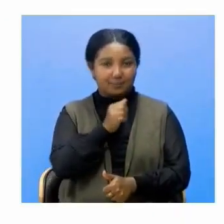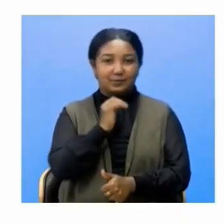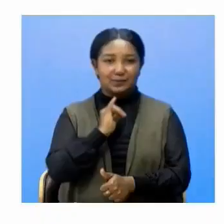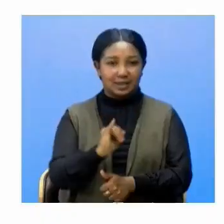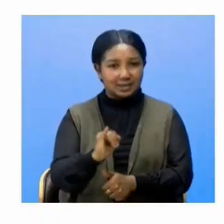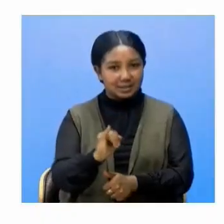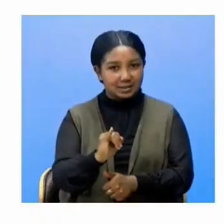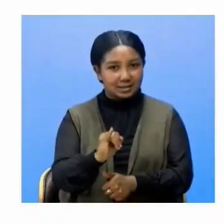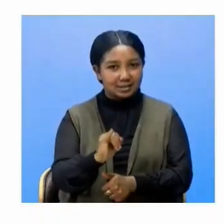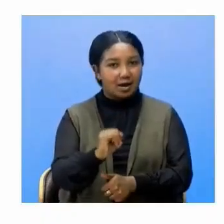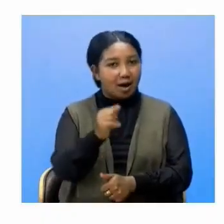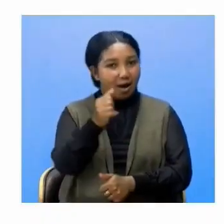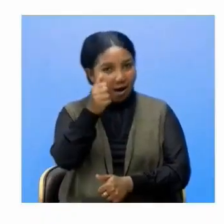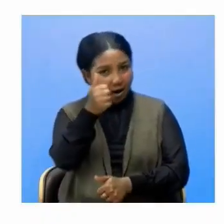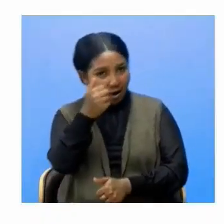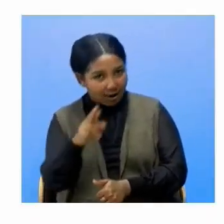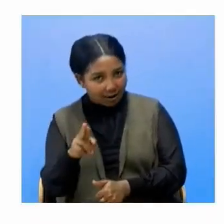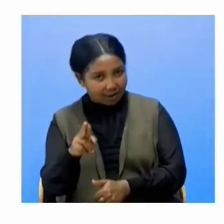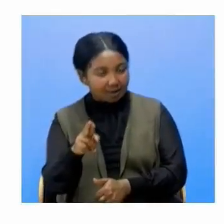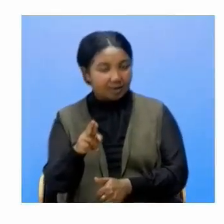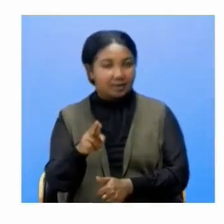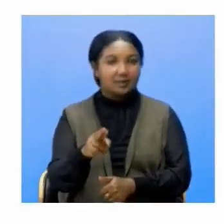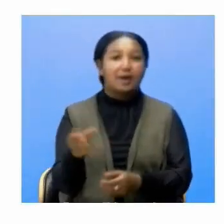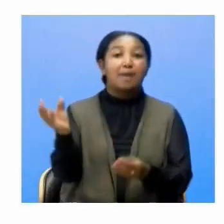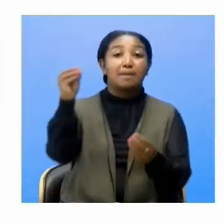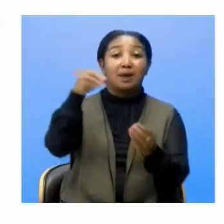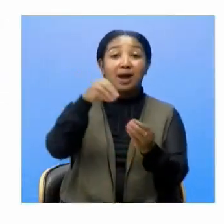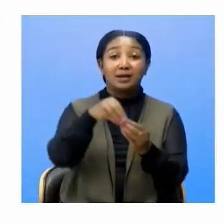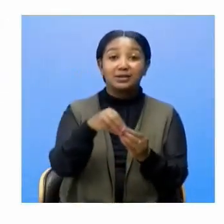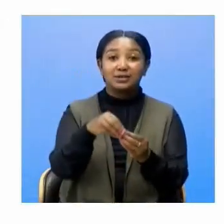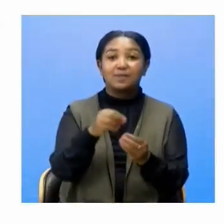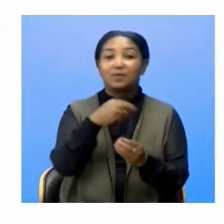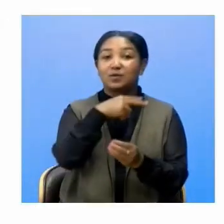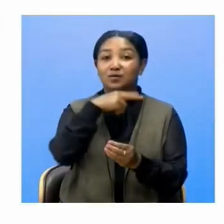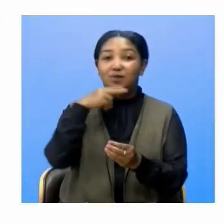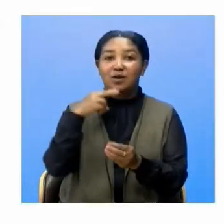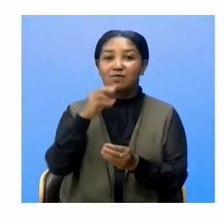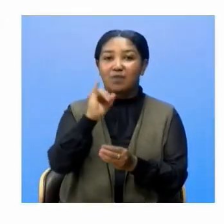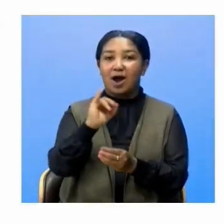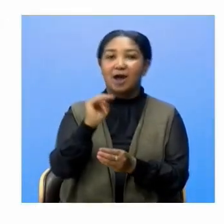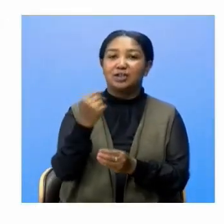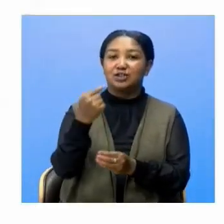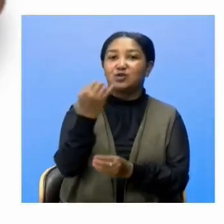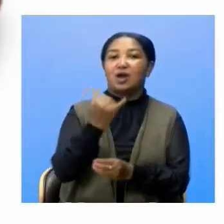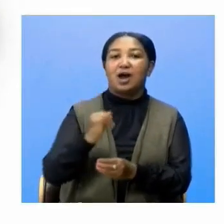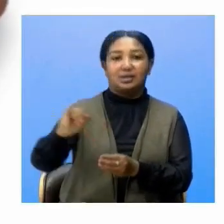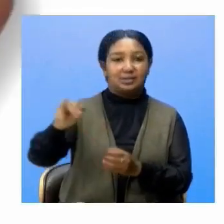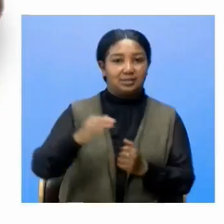is, are, plus verb ing.